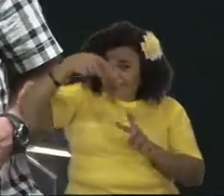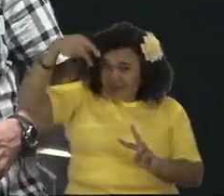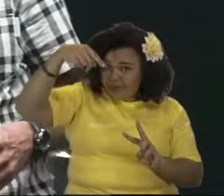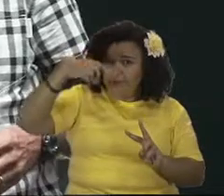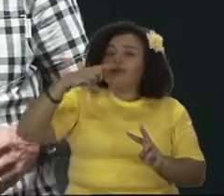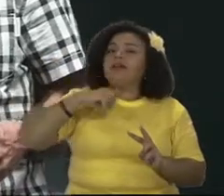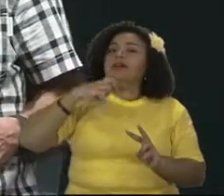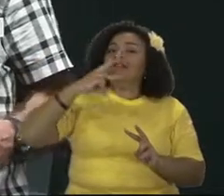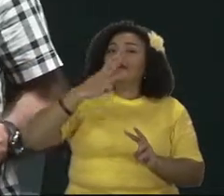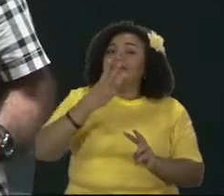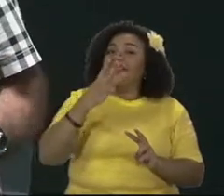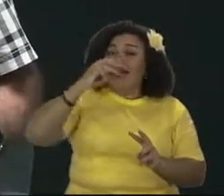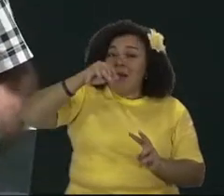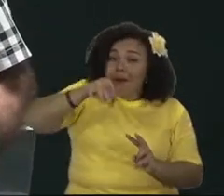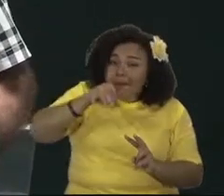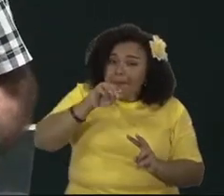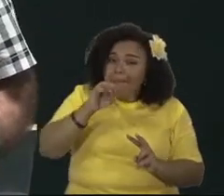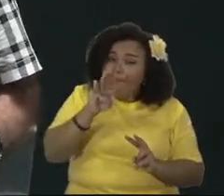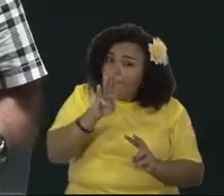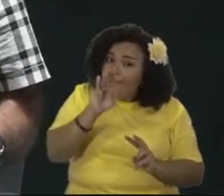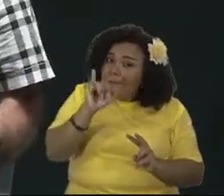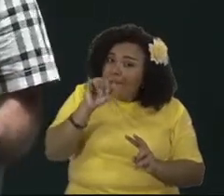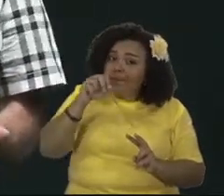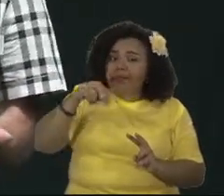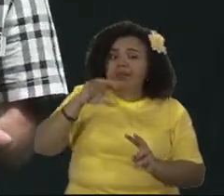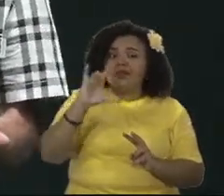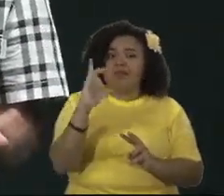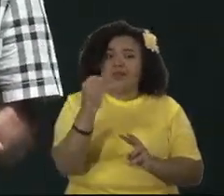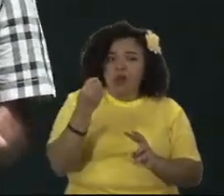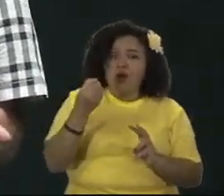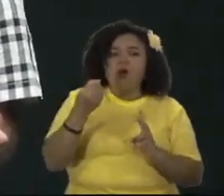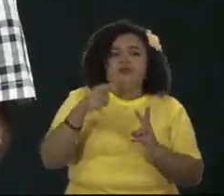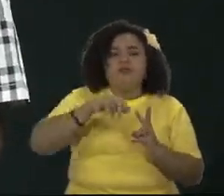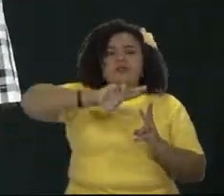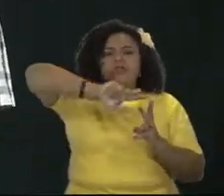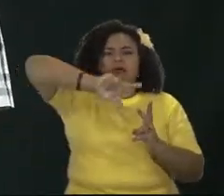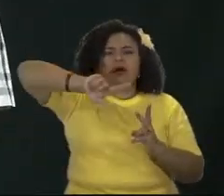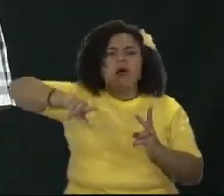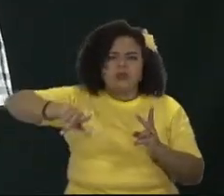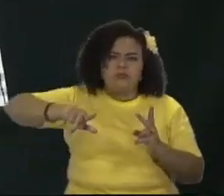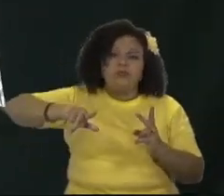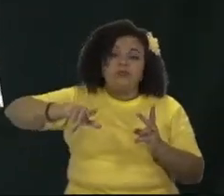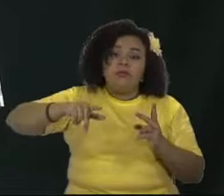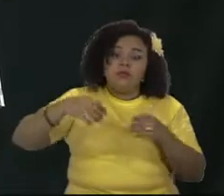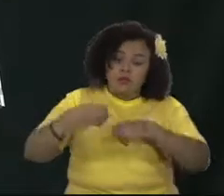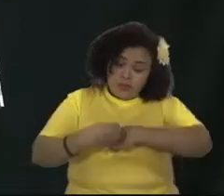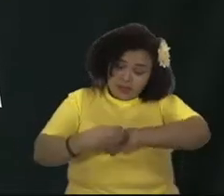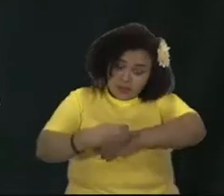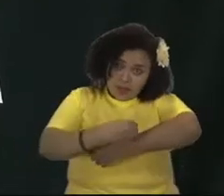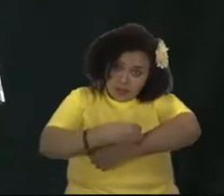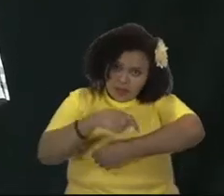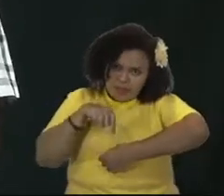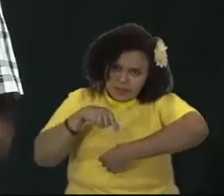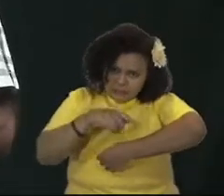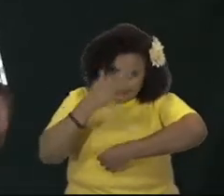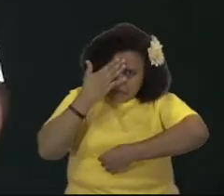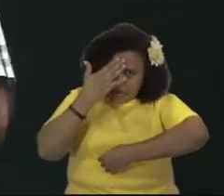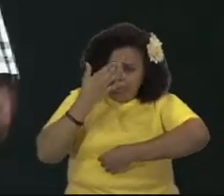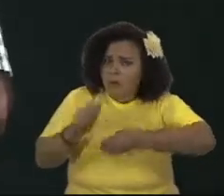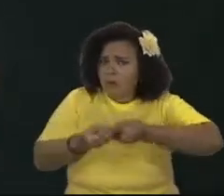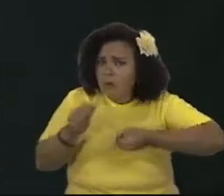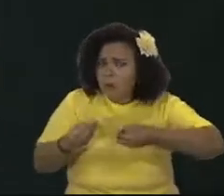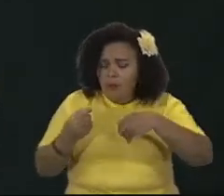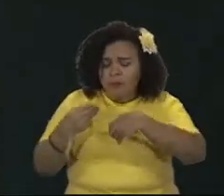3 billion of elements, each one of that. And they are,